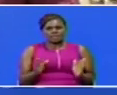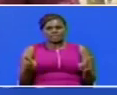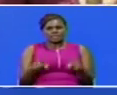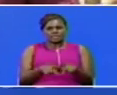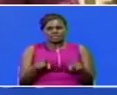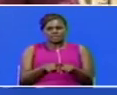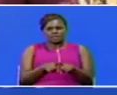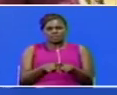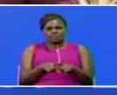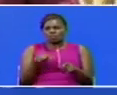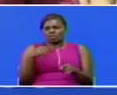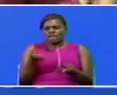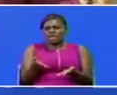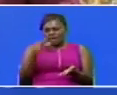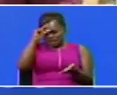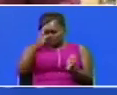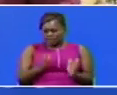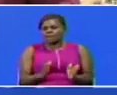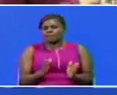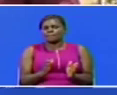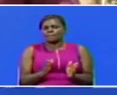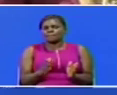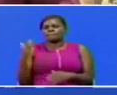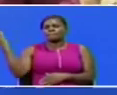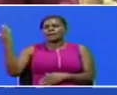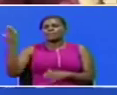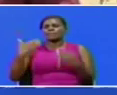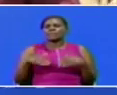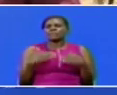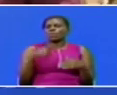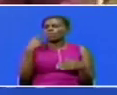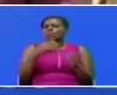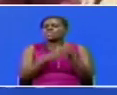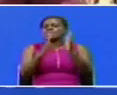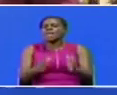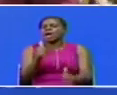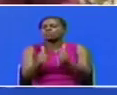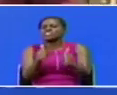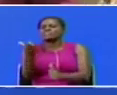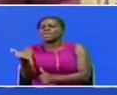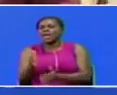this particular stopovers that the governor is making to address the people of Mombasa.